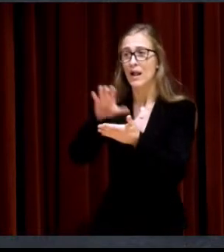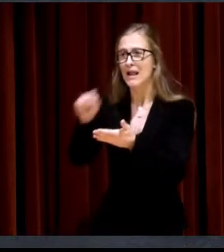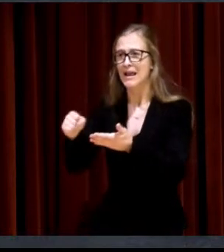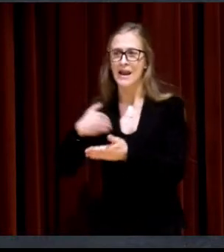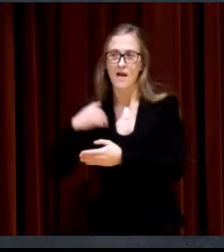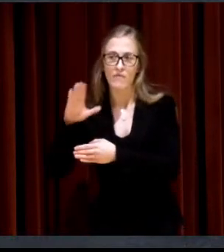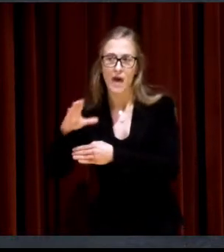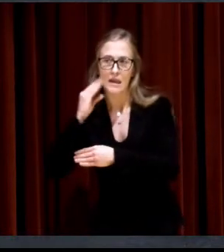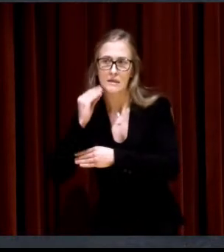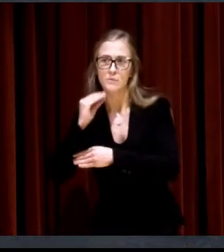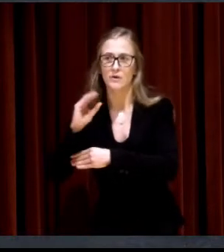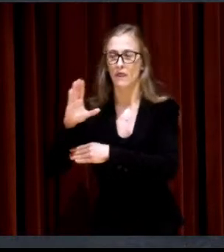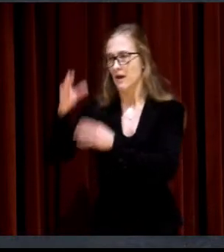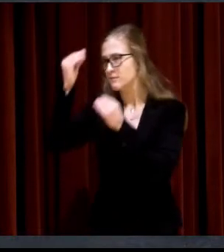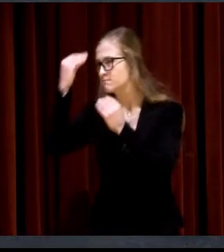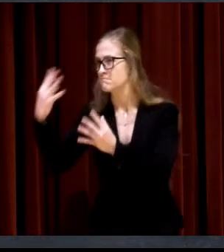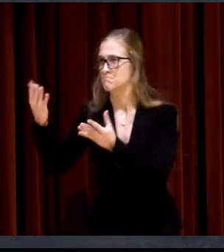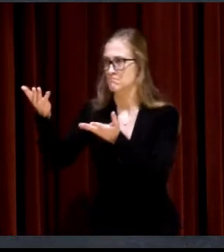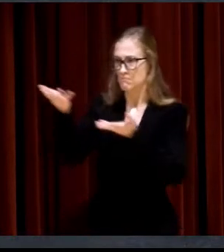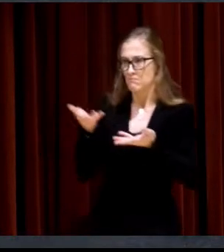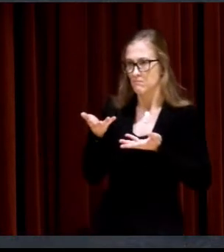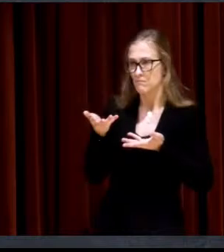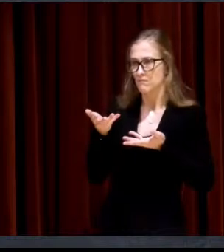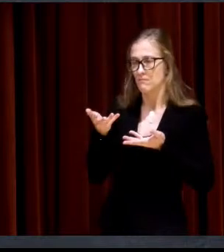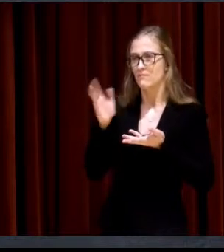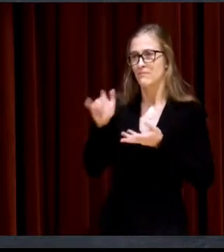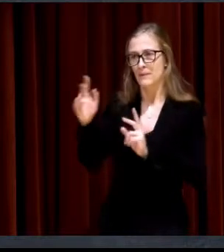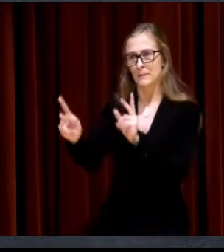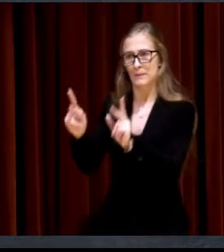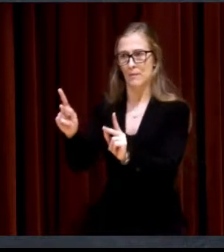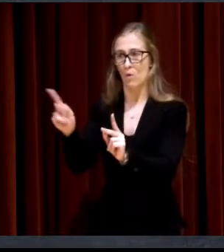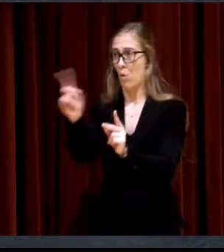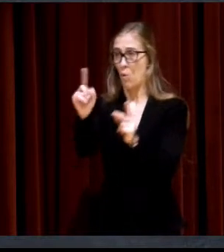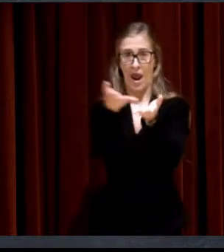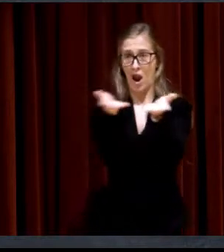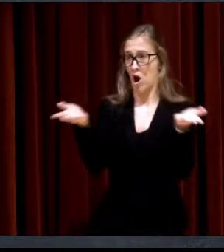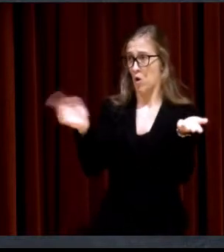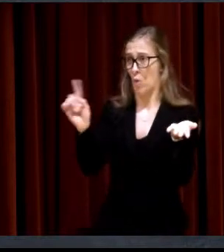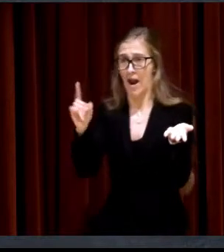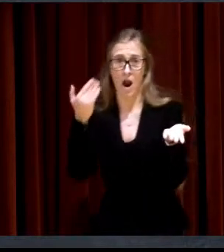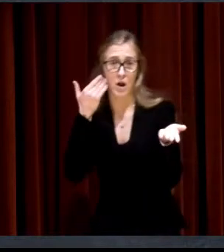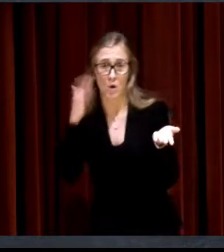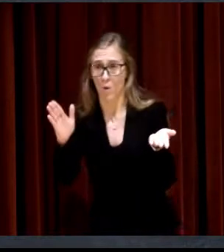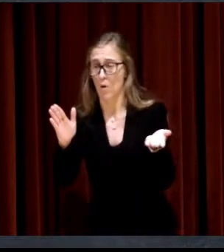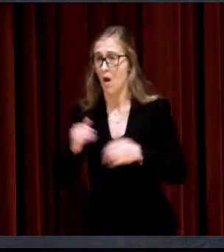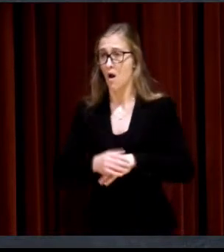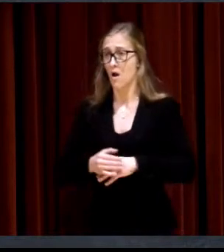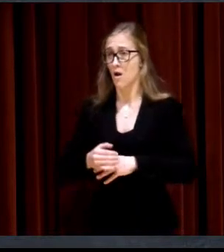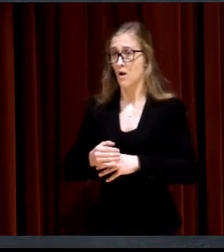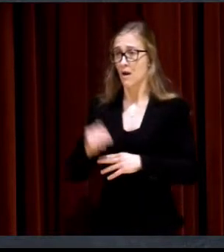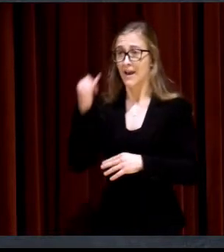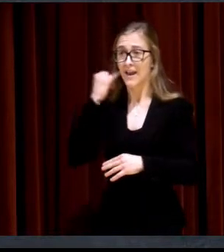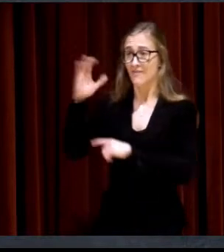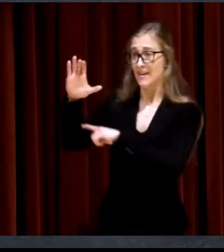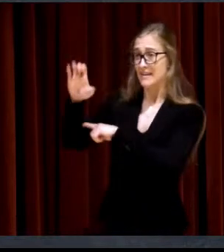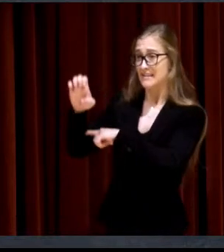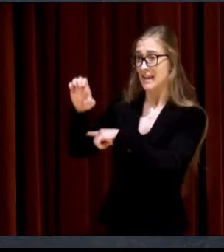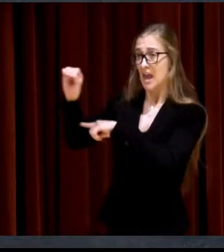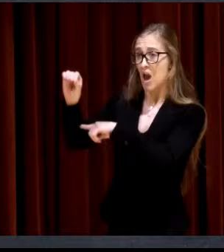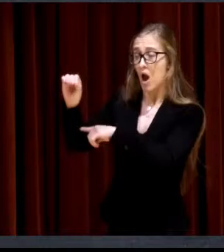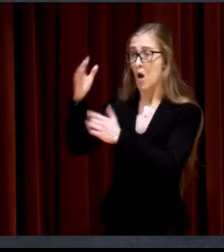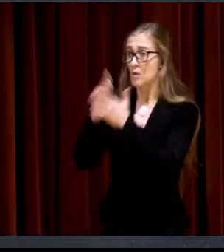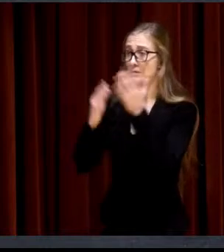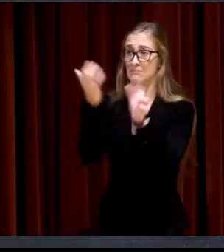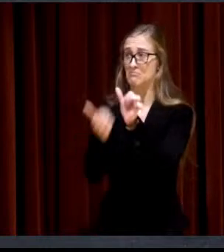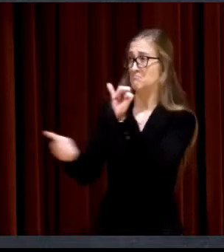that experience? And they need to be some of the people, wherever they are, if they're sitting as the CEO of some